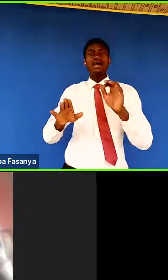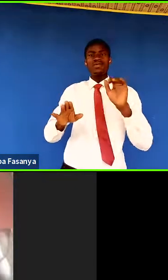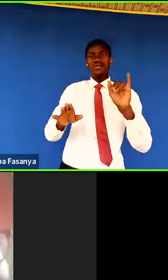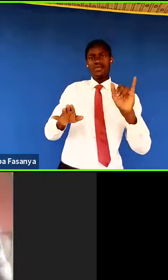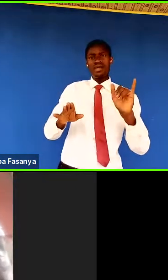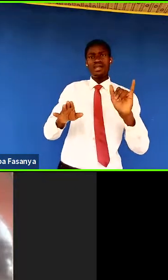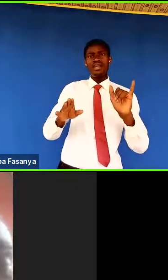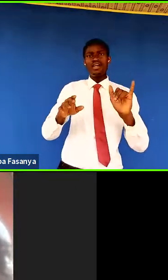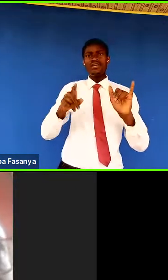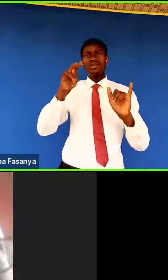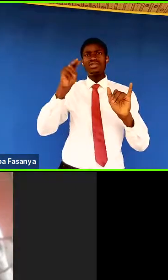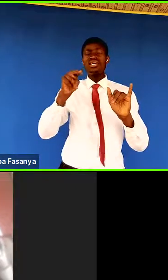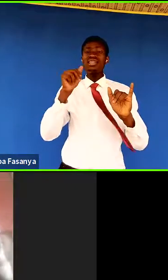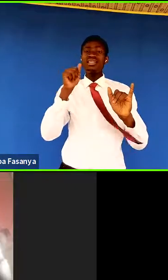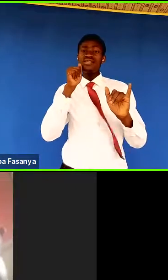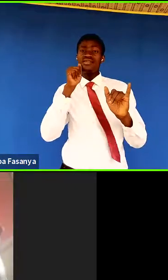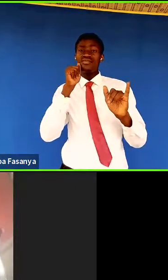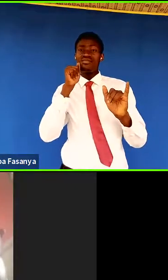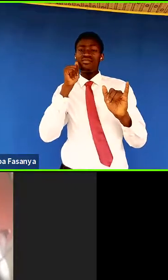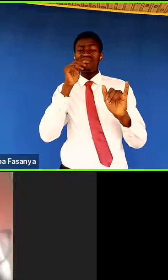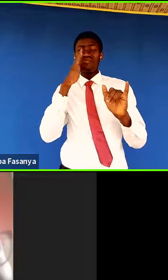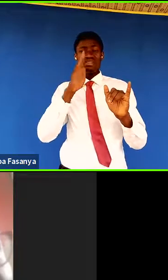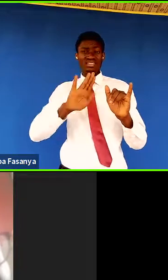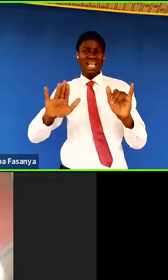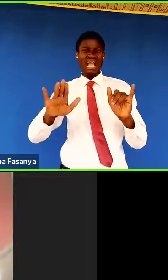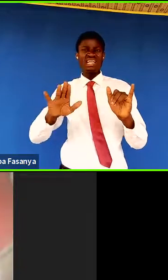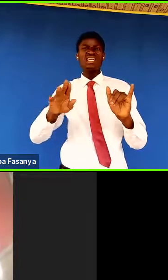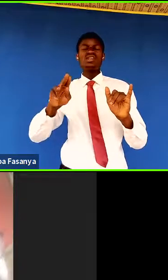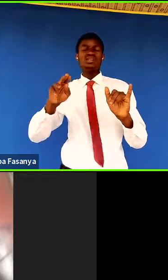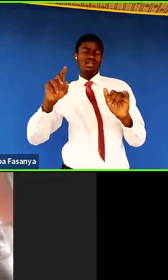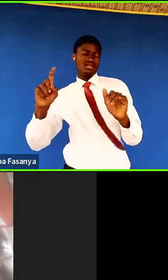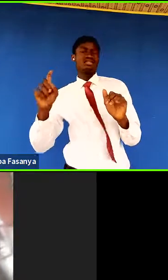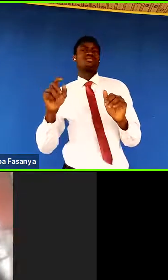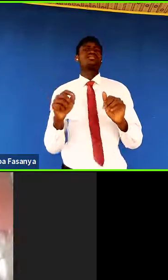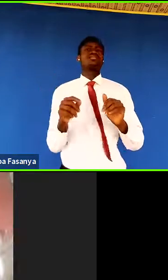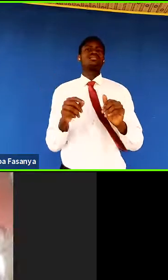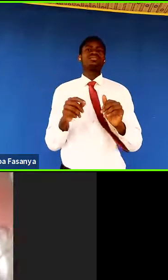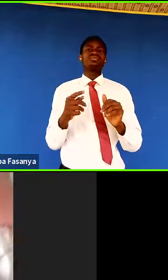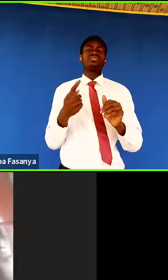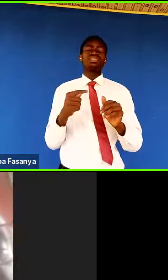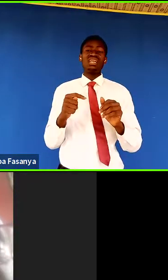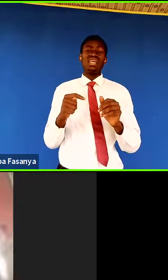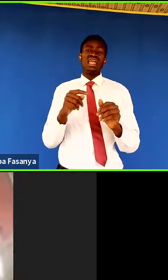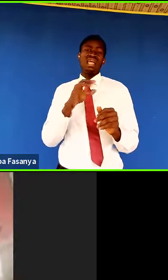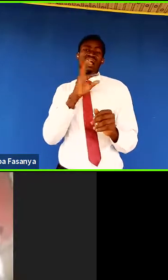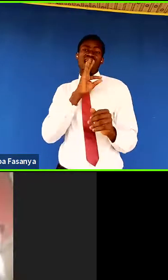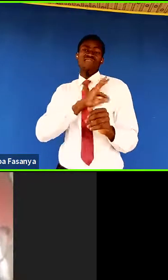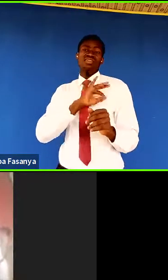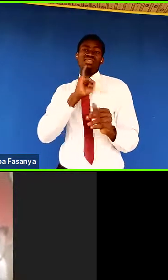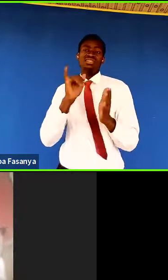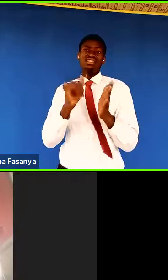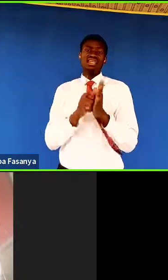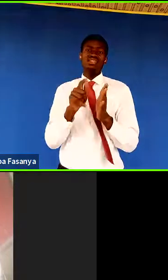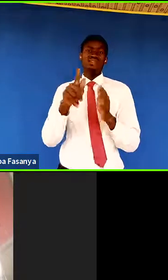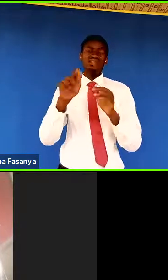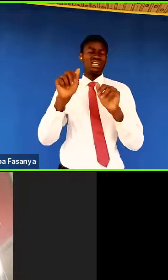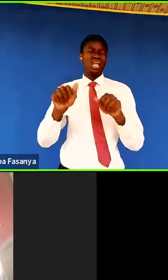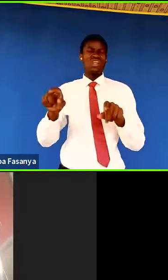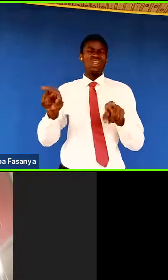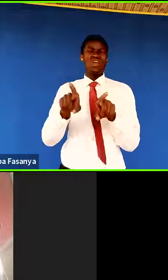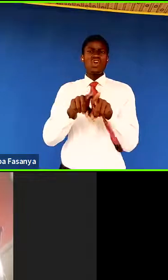sperm that will be used. Okay, the advantage of the microsort is that you can also use IUI,